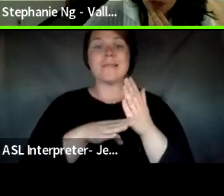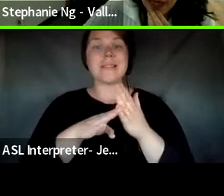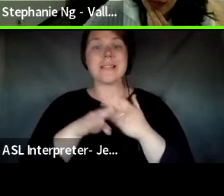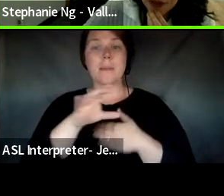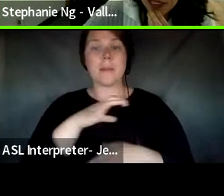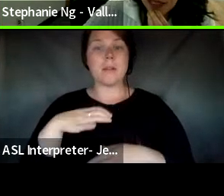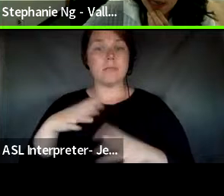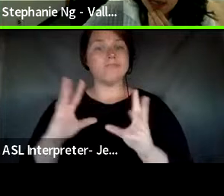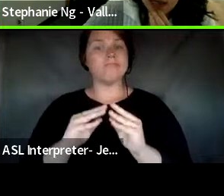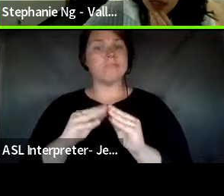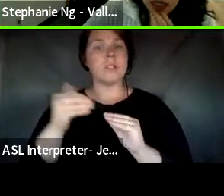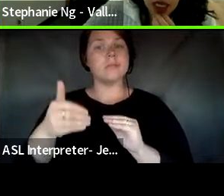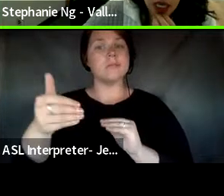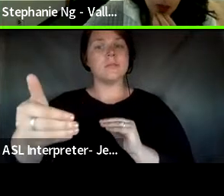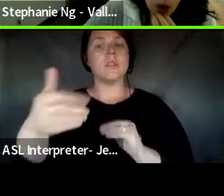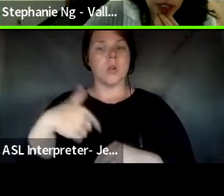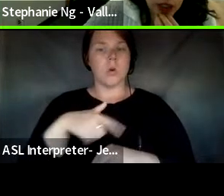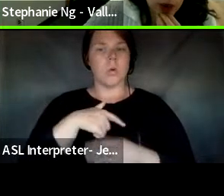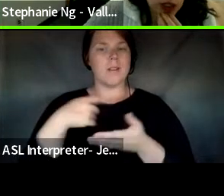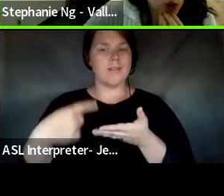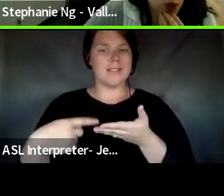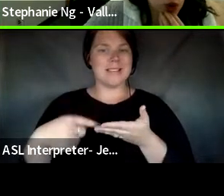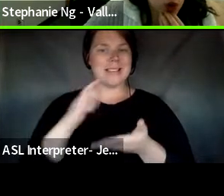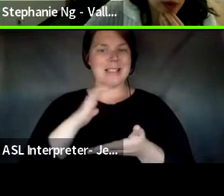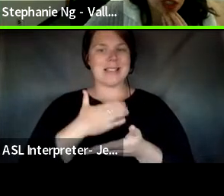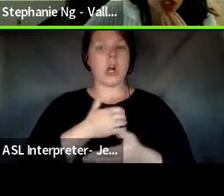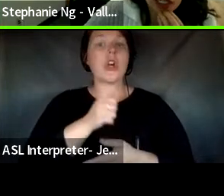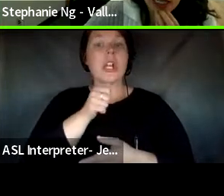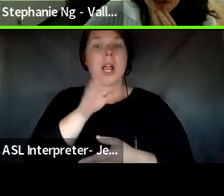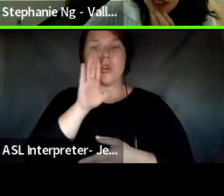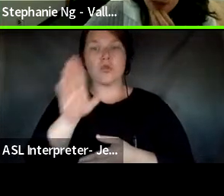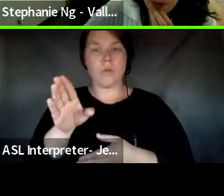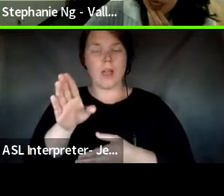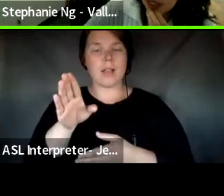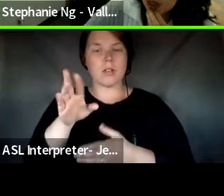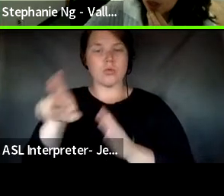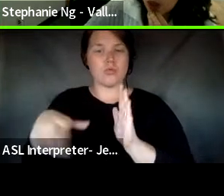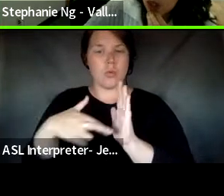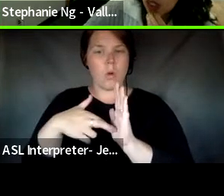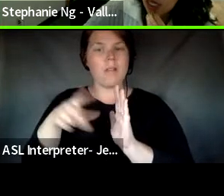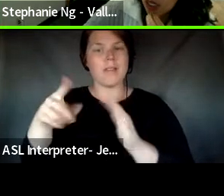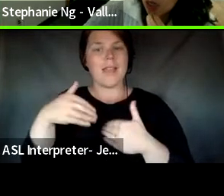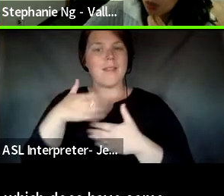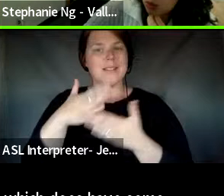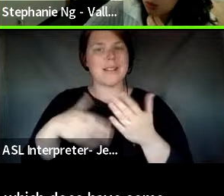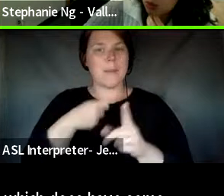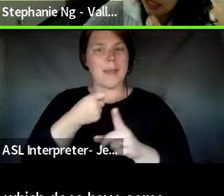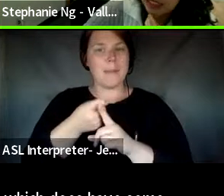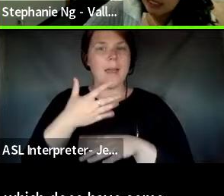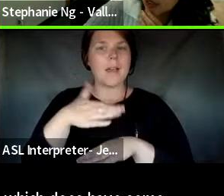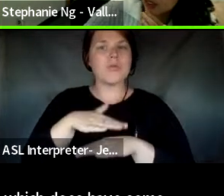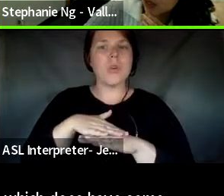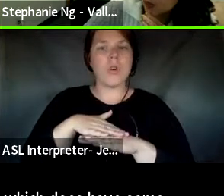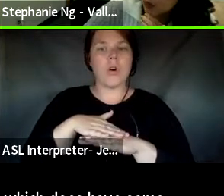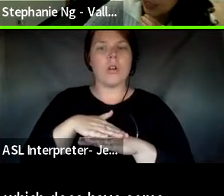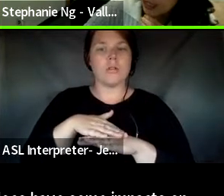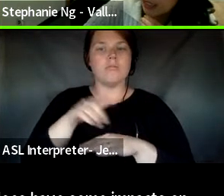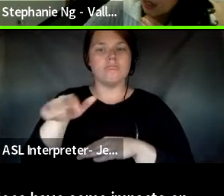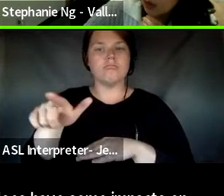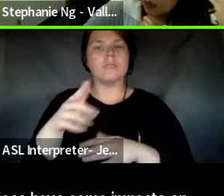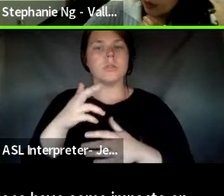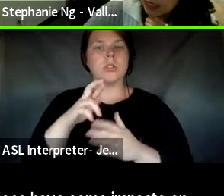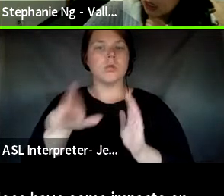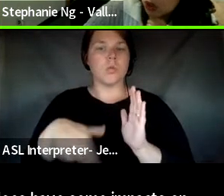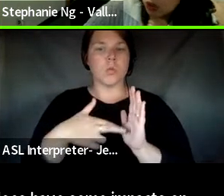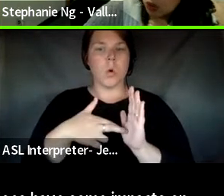regularly where we have discussed our indirect source rule, which does have some impacts on it is a rule that